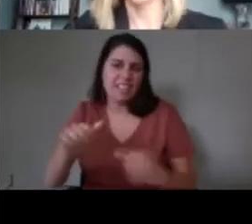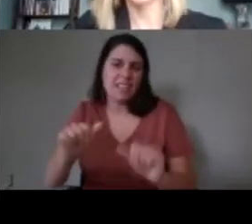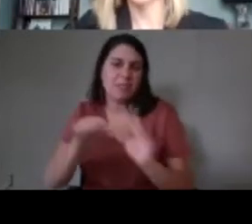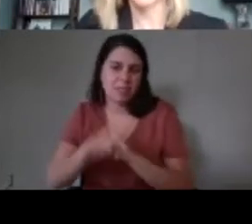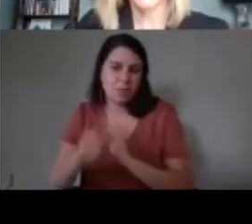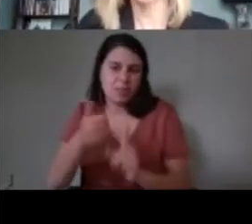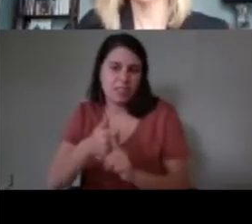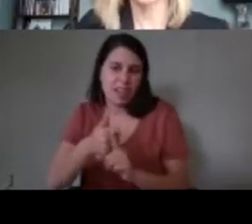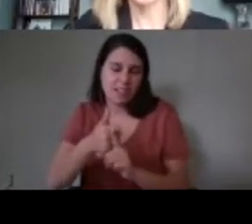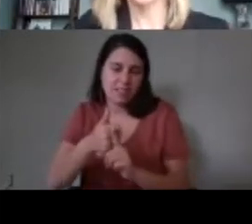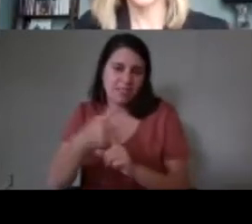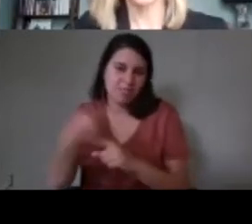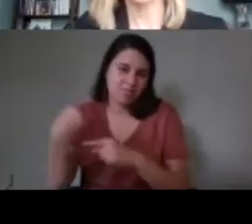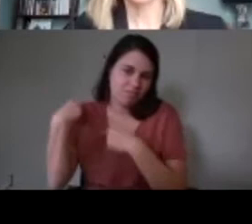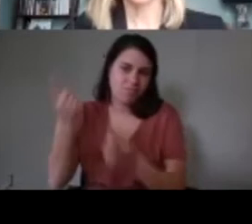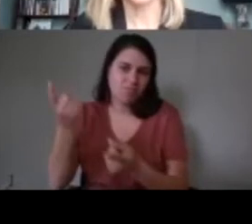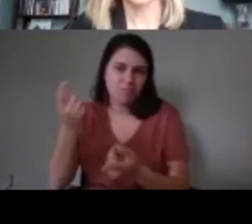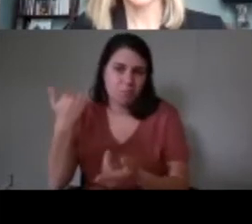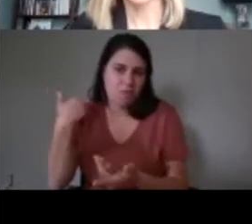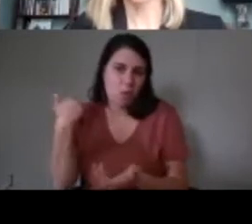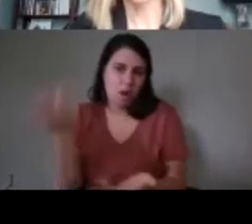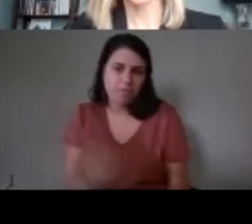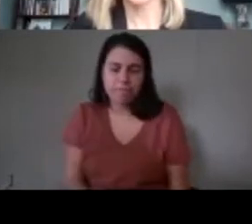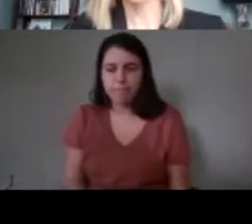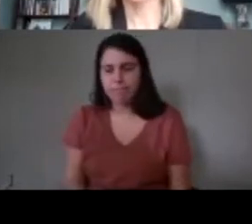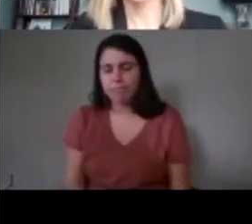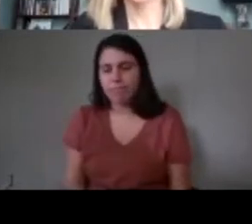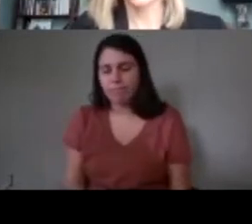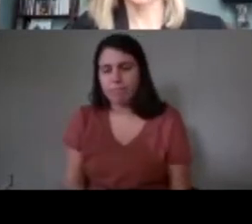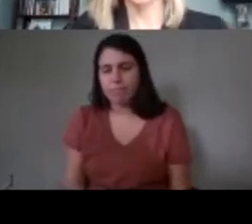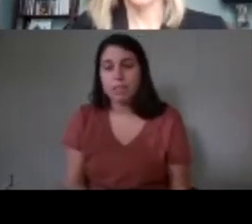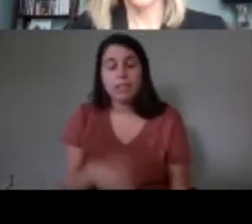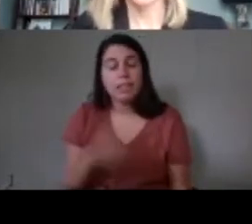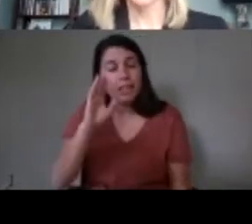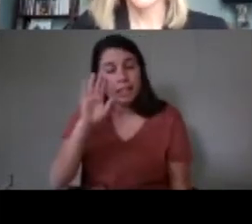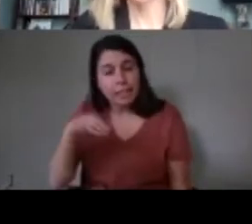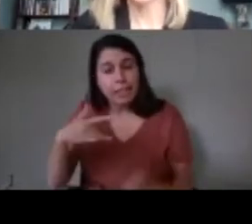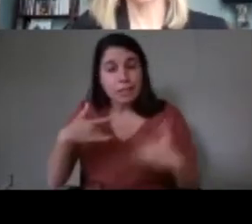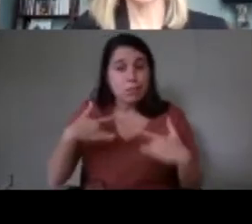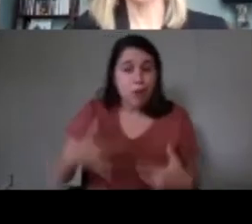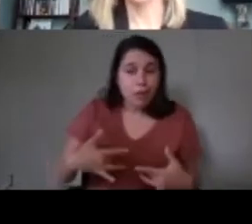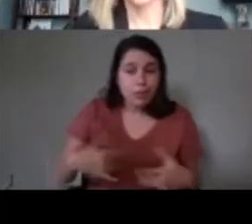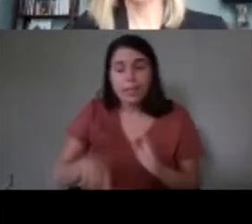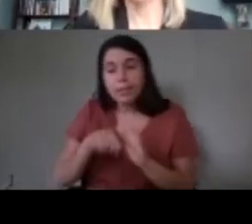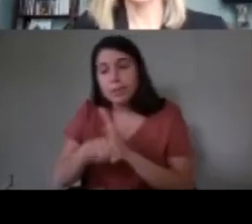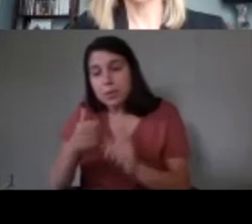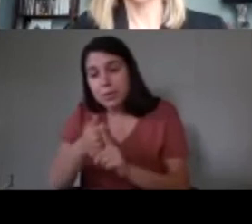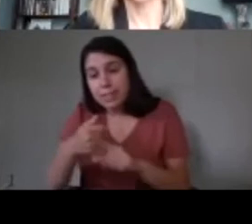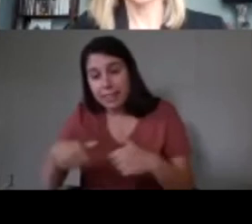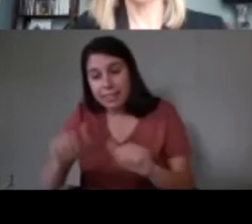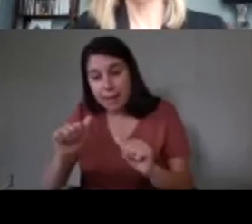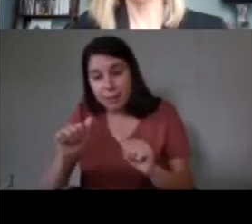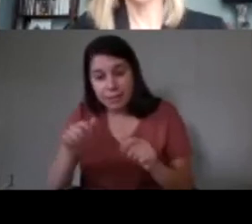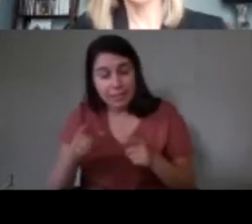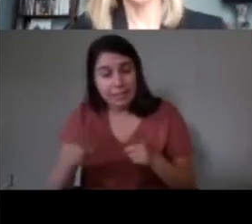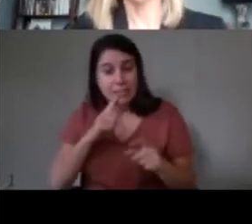in the past. And again, knowing that depression and suicide attempt are really the strongest predictors